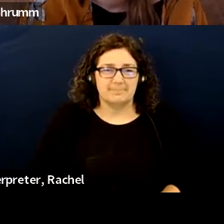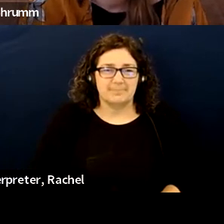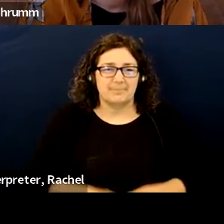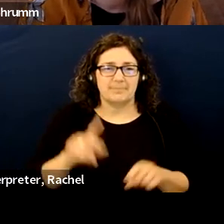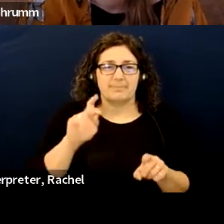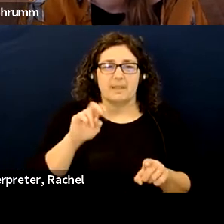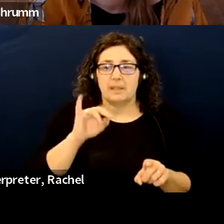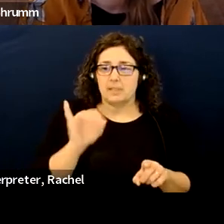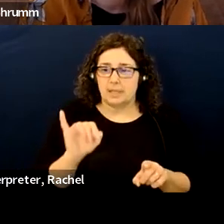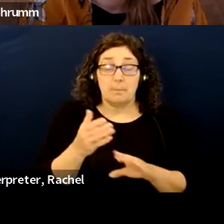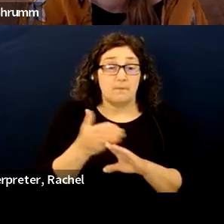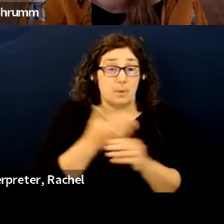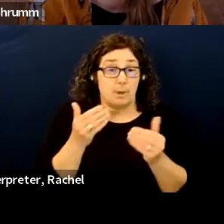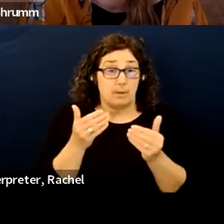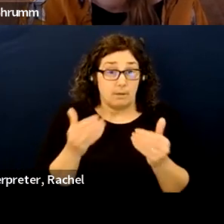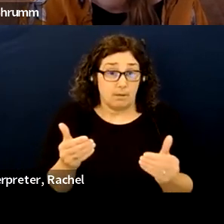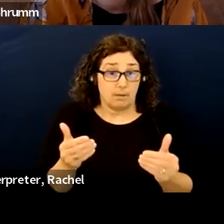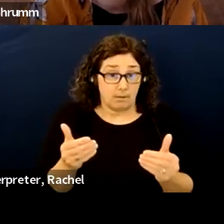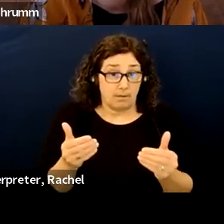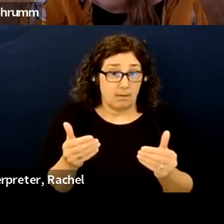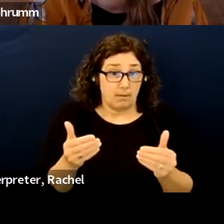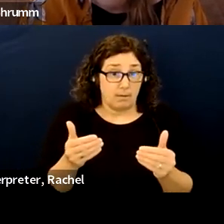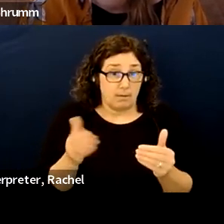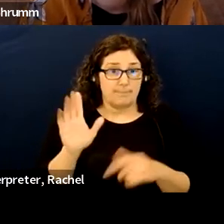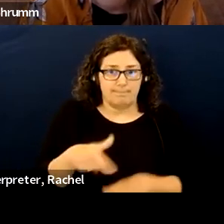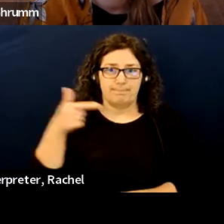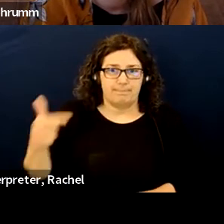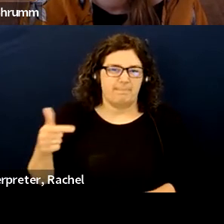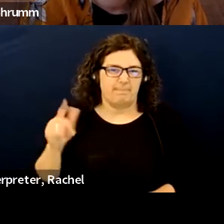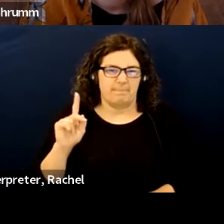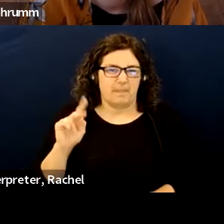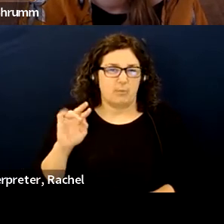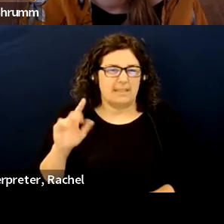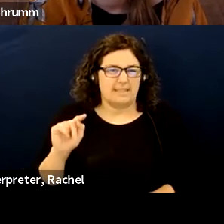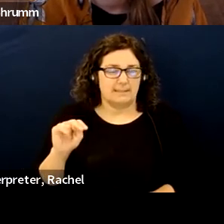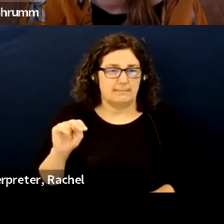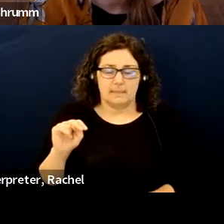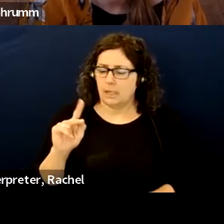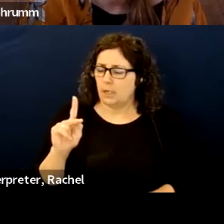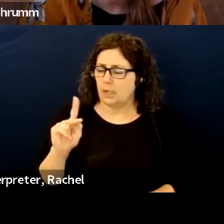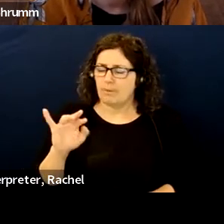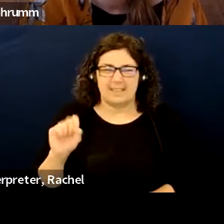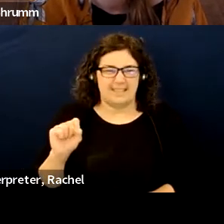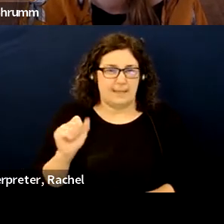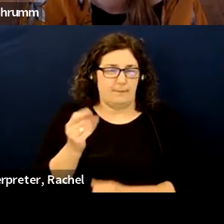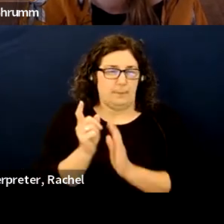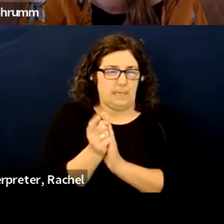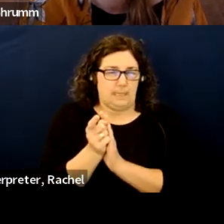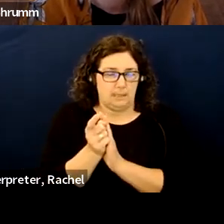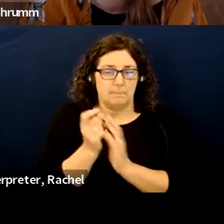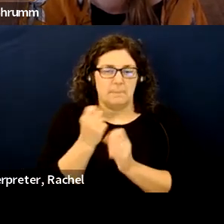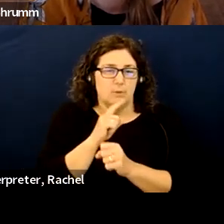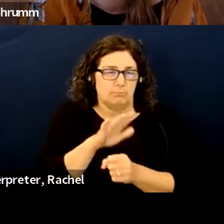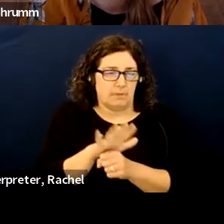Before we I will have to pass it over to Cris in a second just to kind of go make sure we have enough time for breakout sessions.